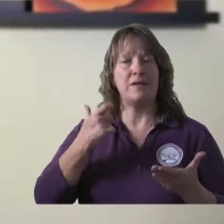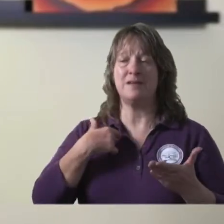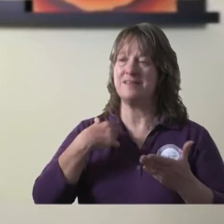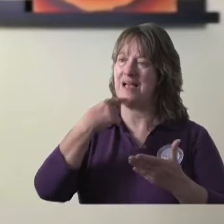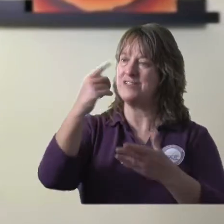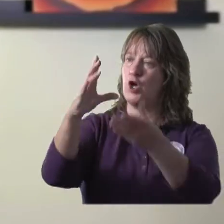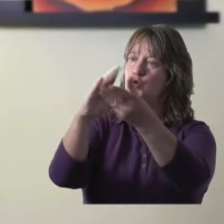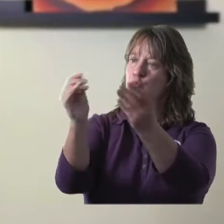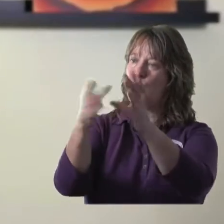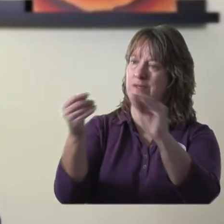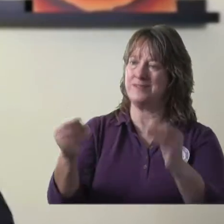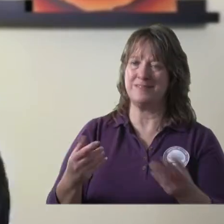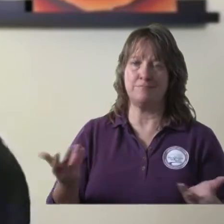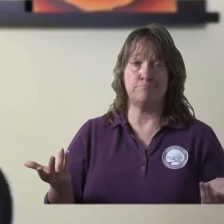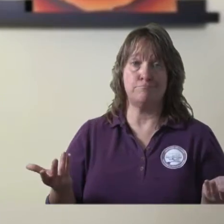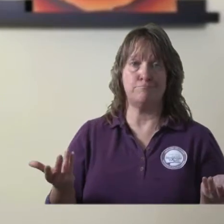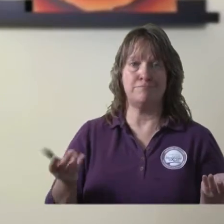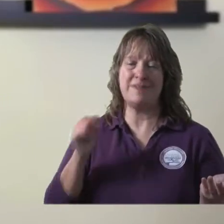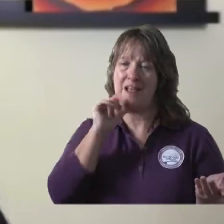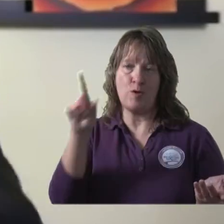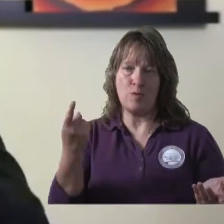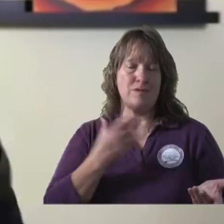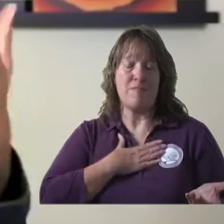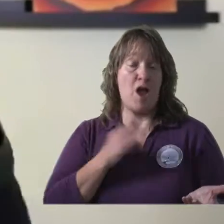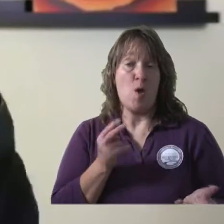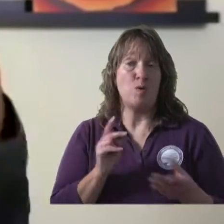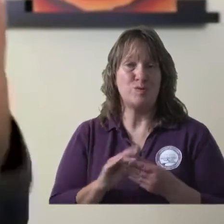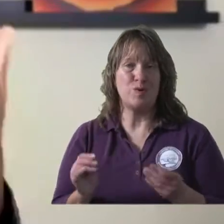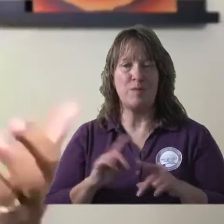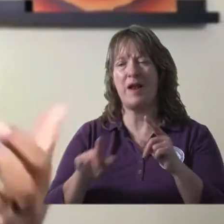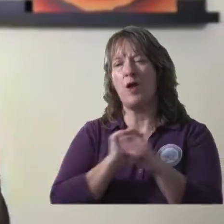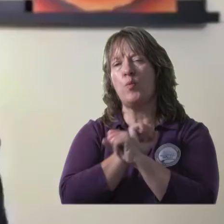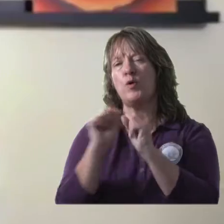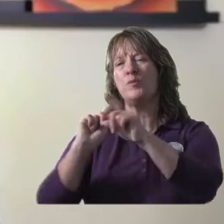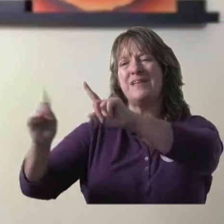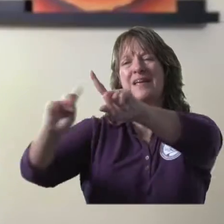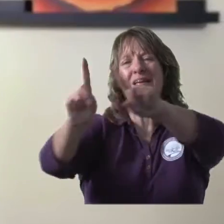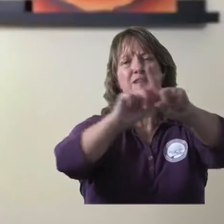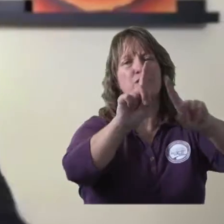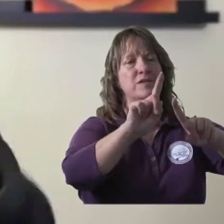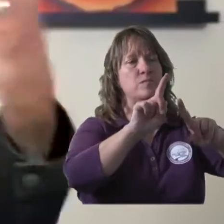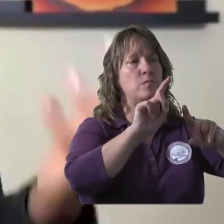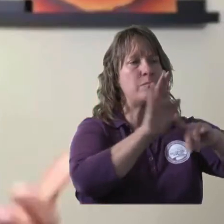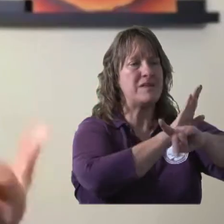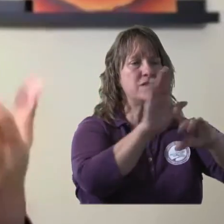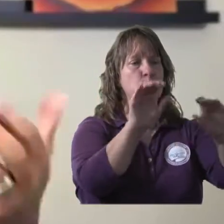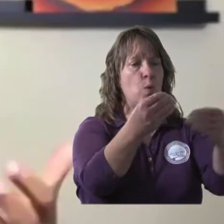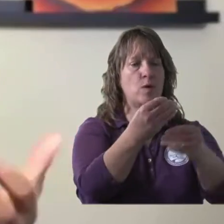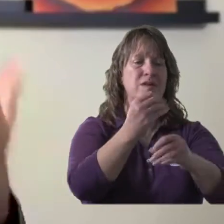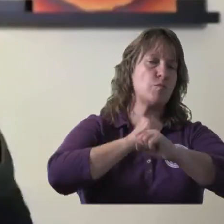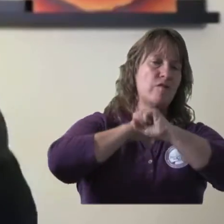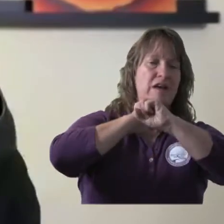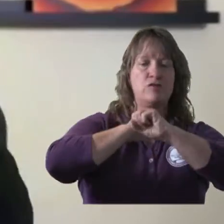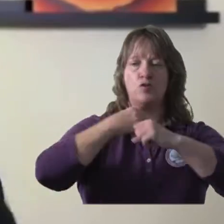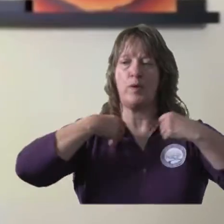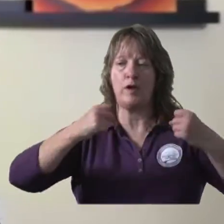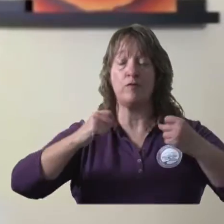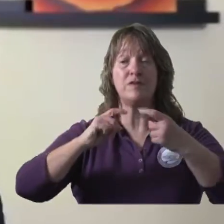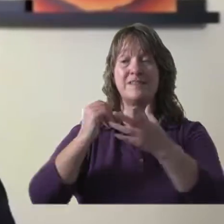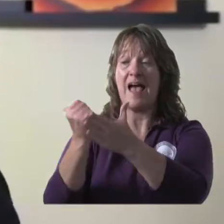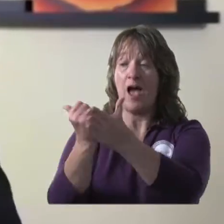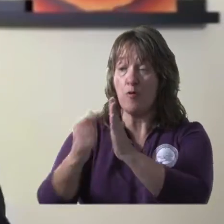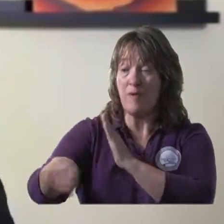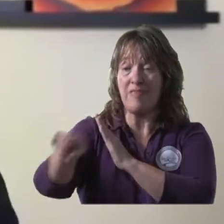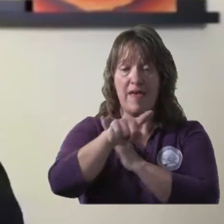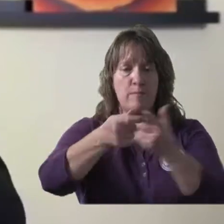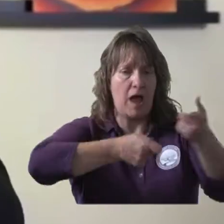storyteller, and I not only tell my own stories, but I work with many organizations around the country, prevention and recovery, to help